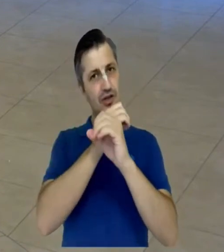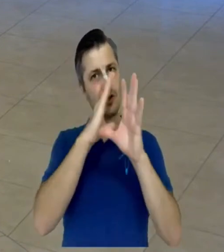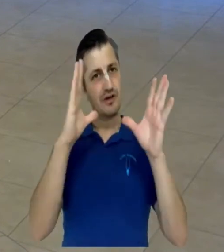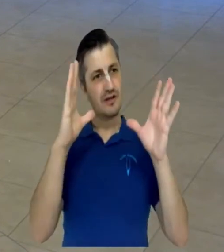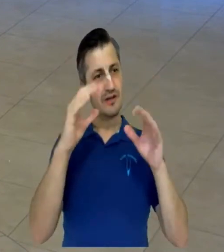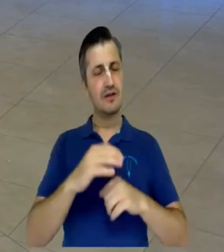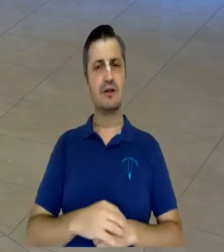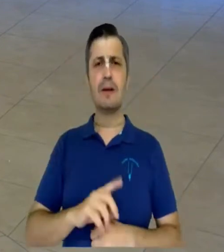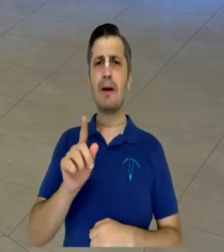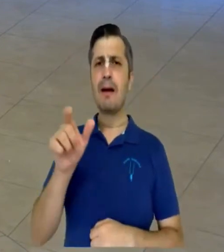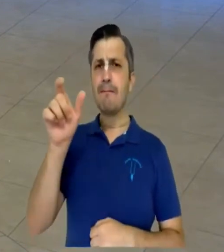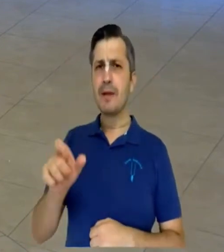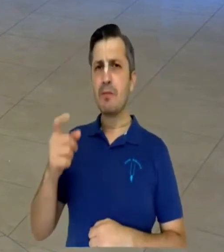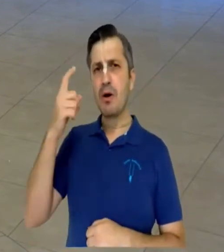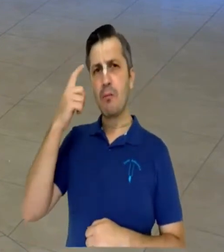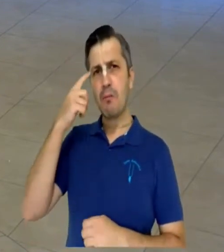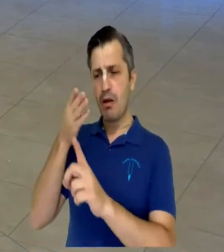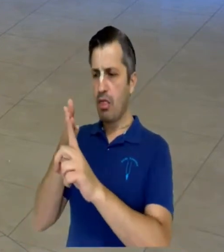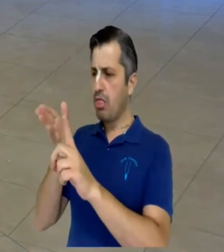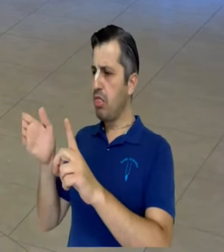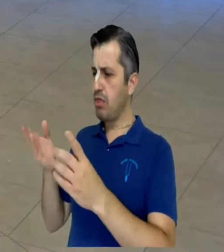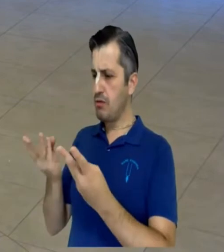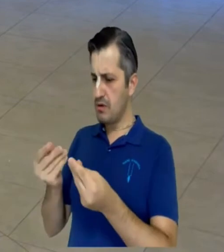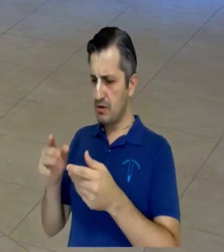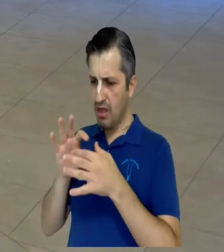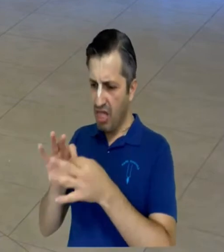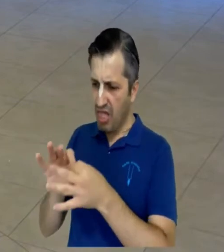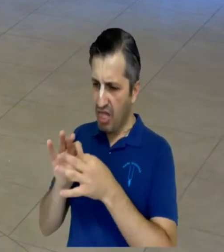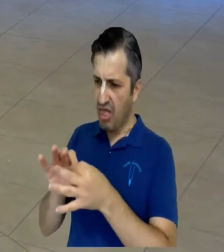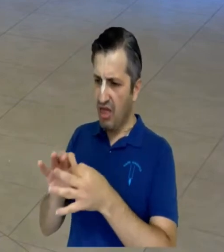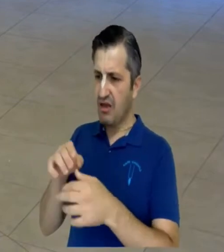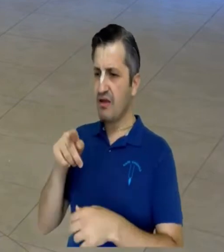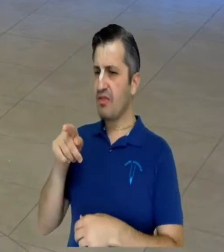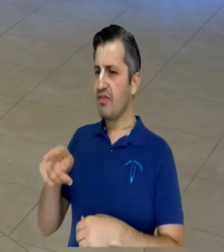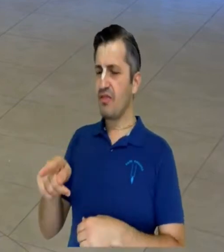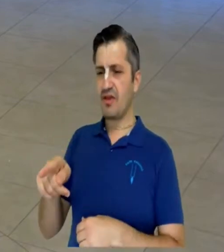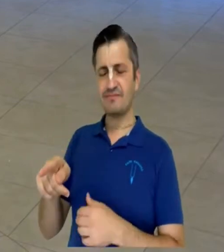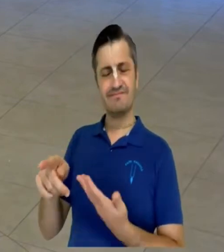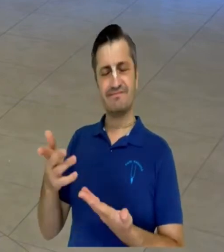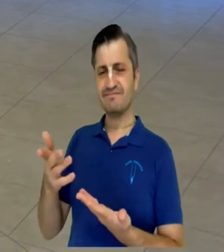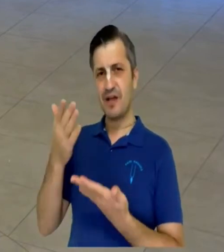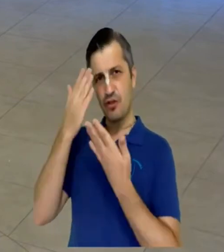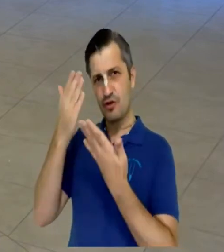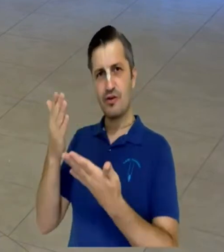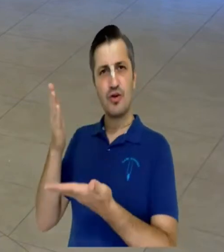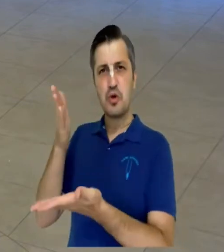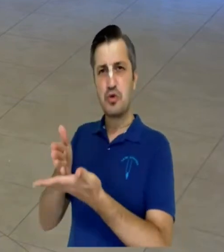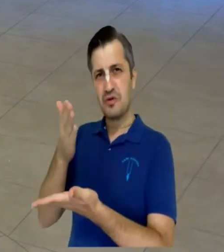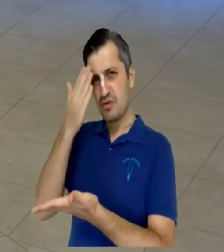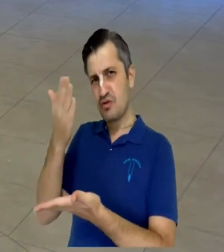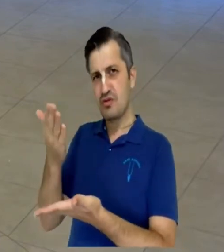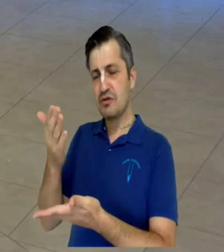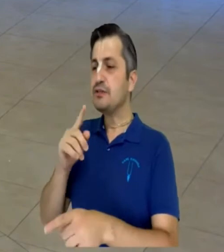in self-realization cannot see what is taking place, though they may try. So